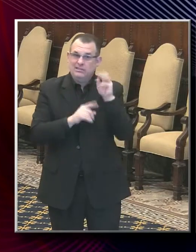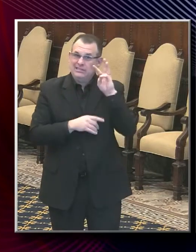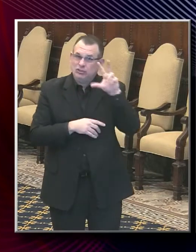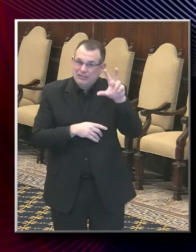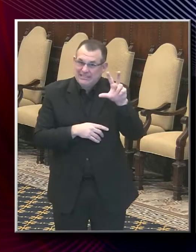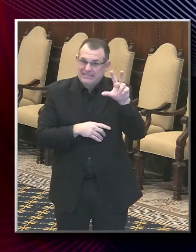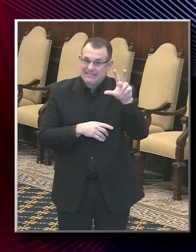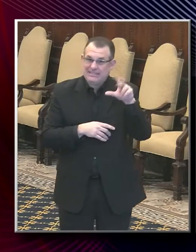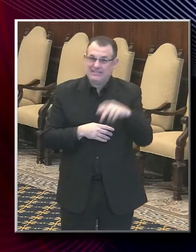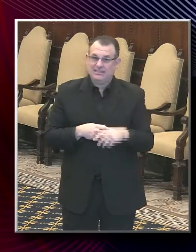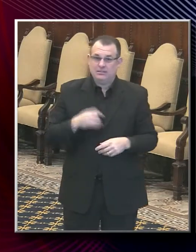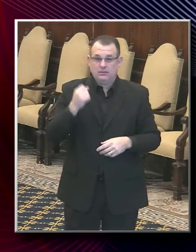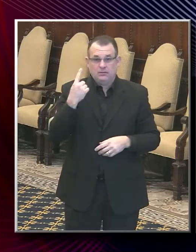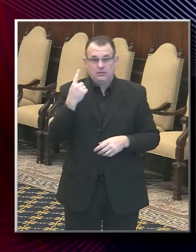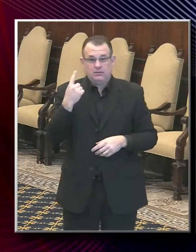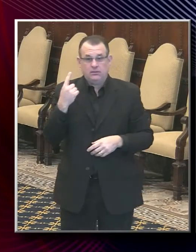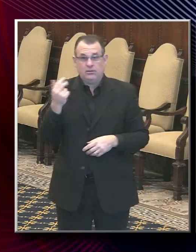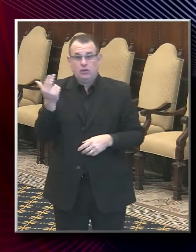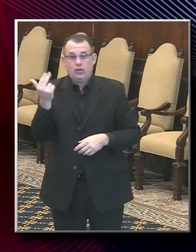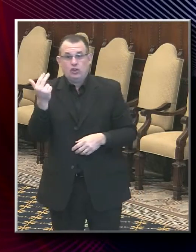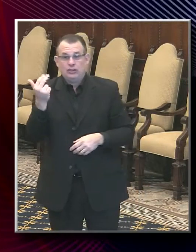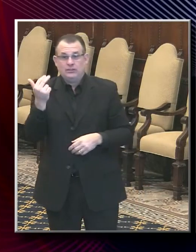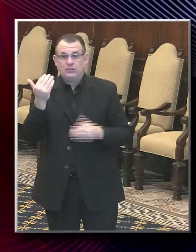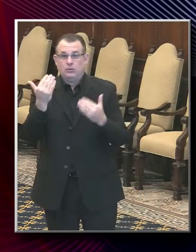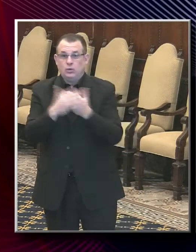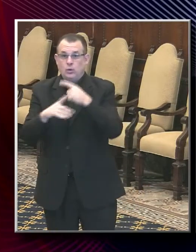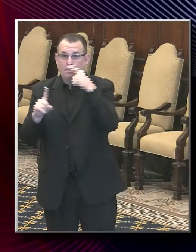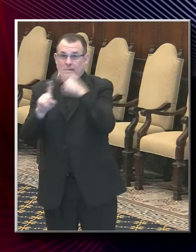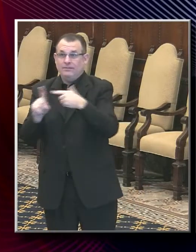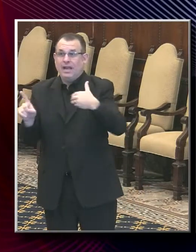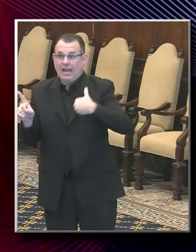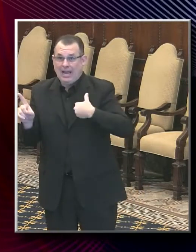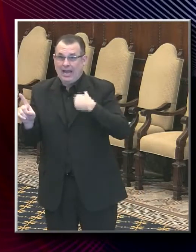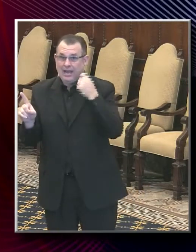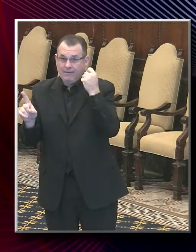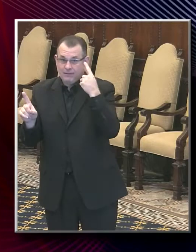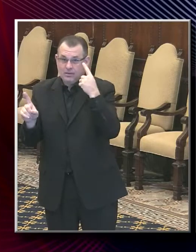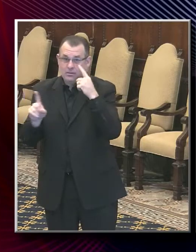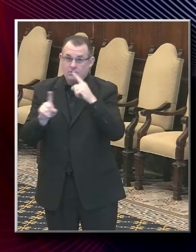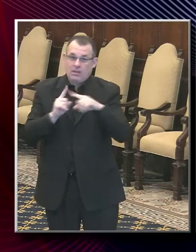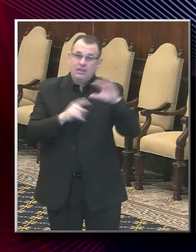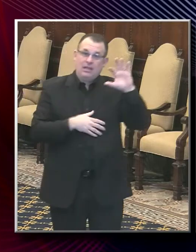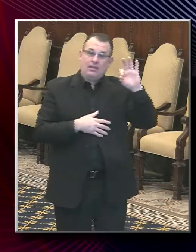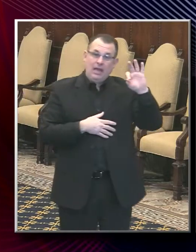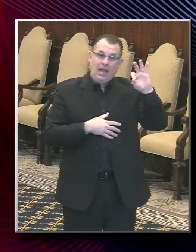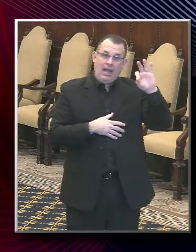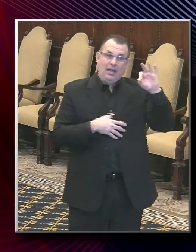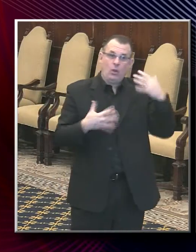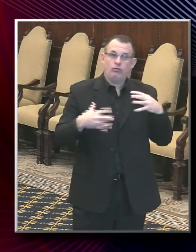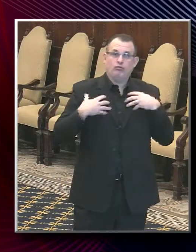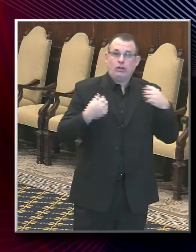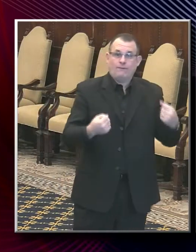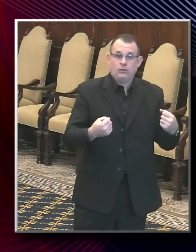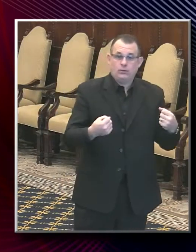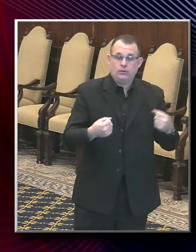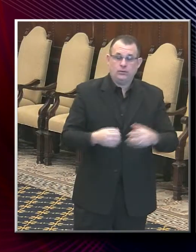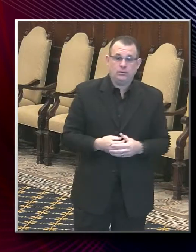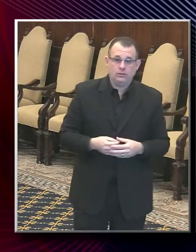includes 13 new positives, as we got a bunch of laboratory reports from yesterday, but 9 others who have recovered and been removed from